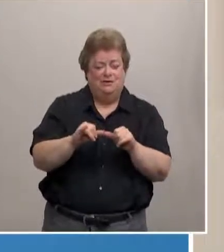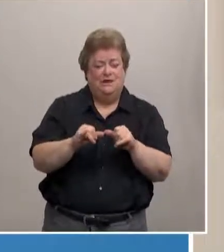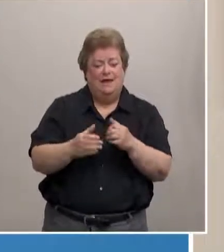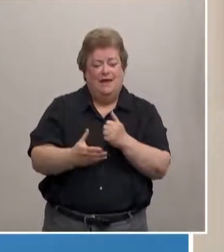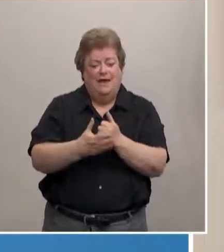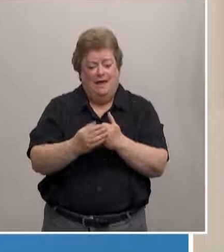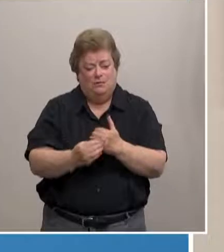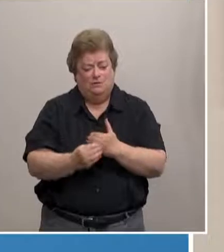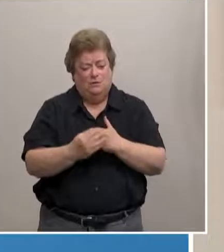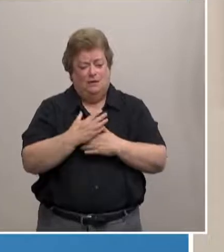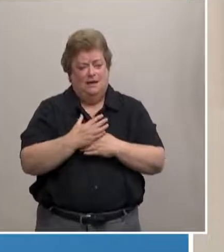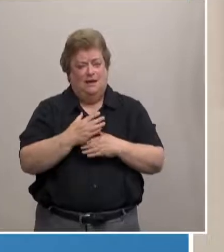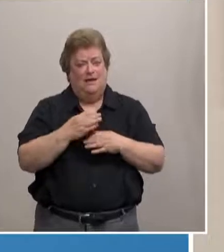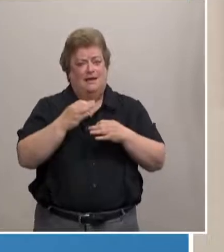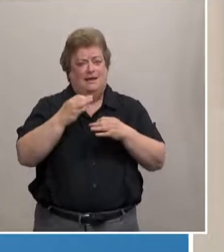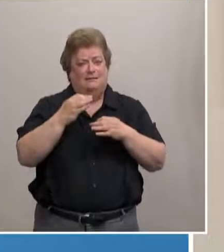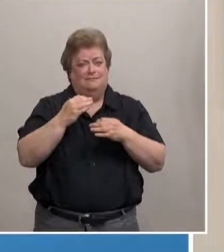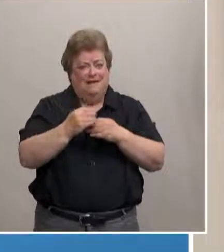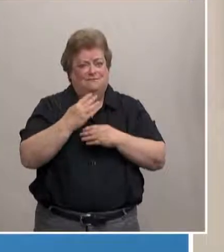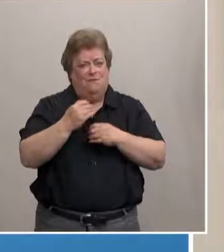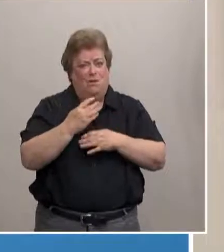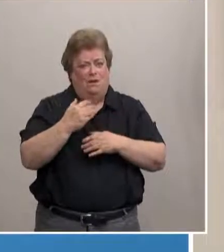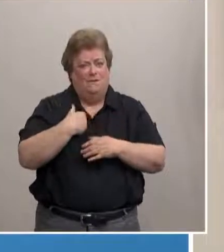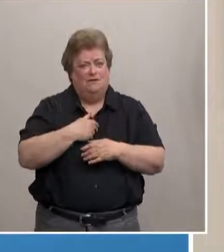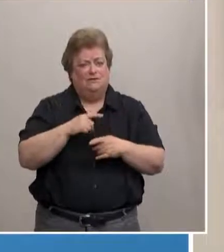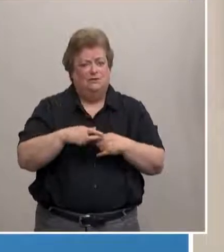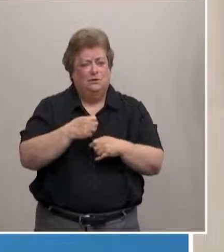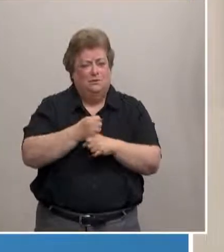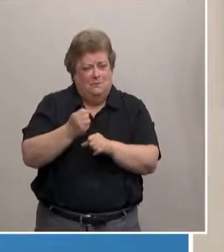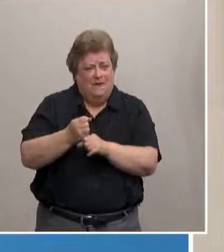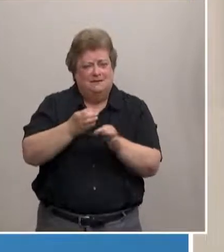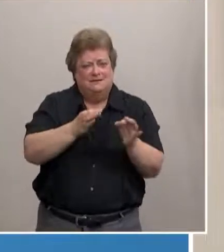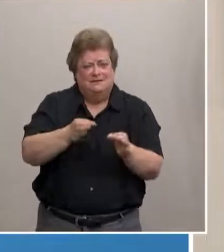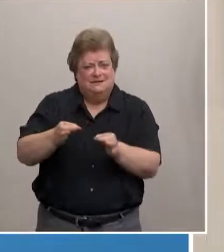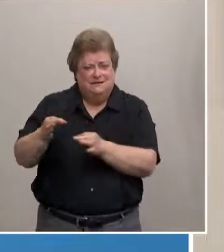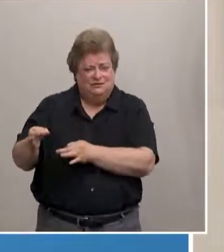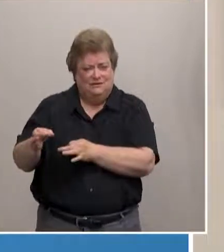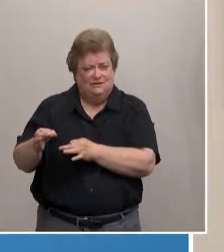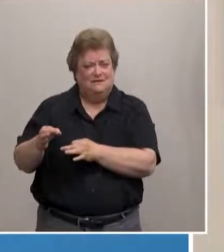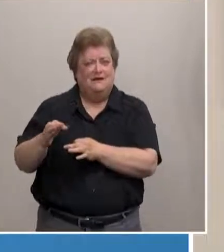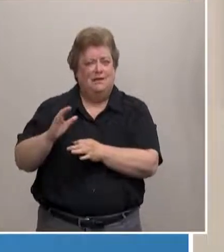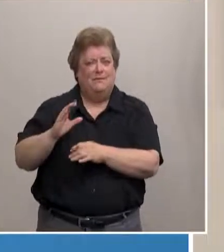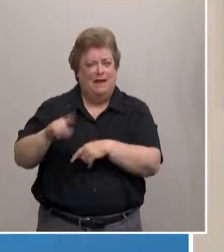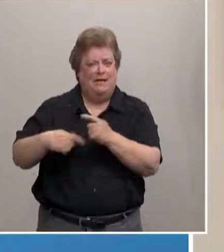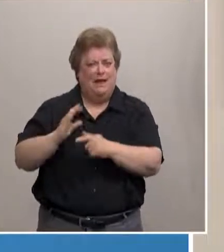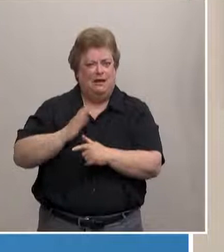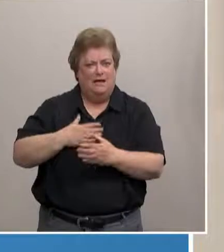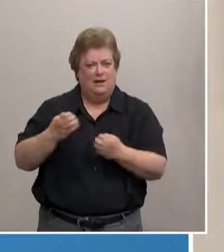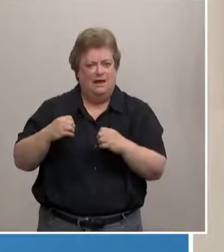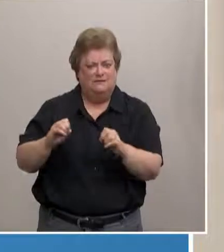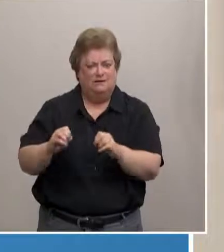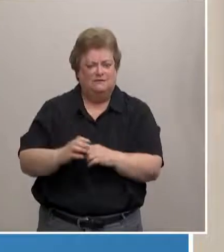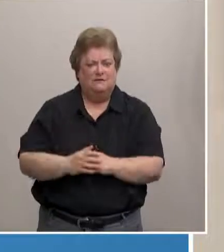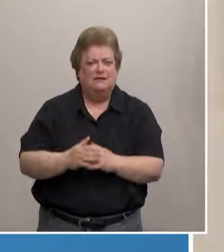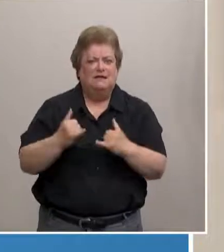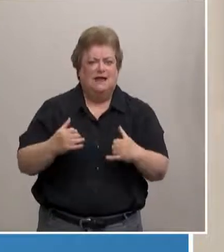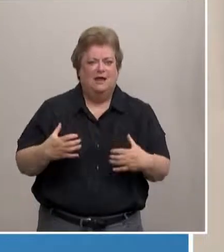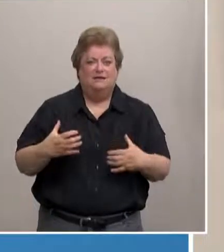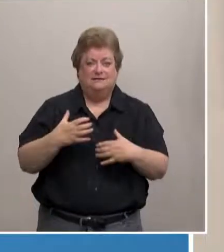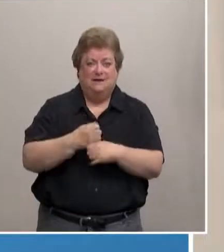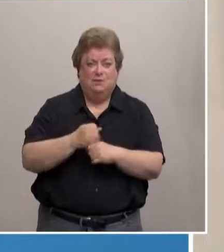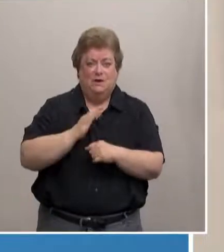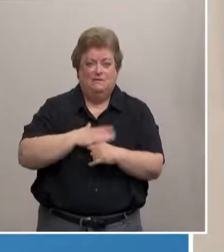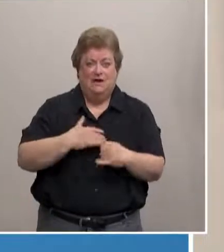our health department's team in decision-making and community education efforts. Here's the summary of our